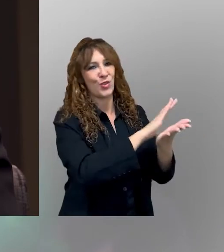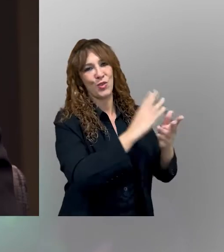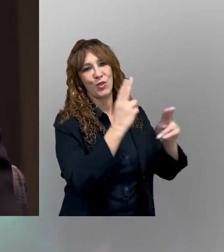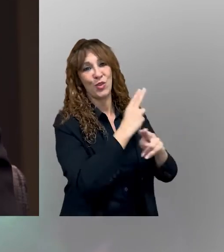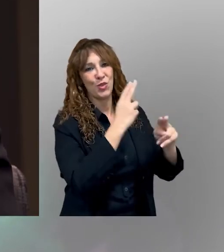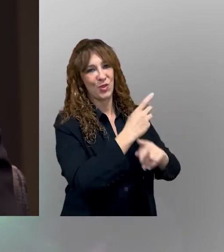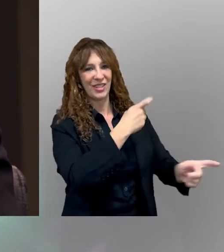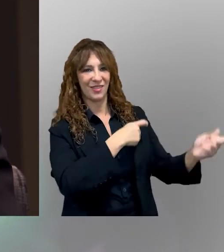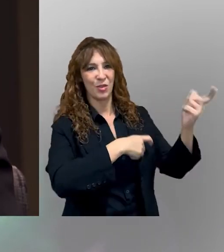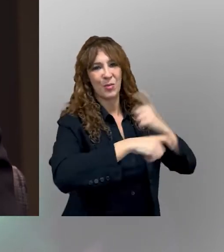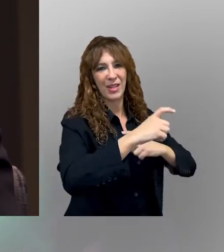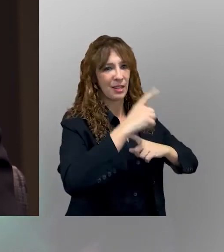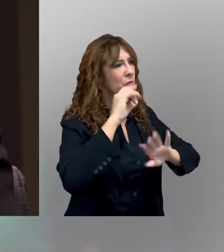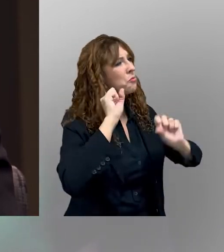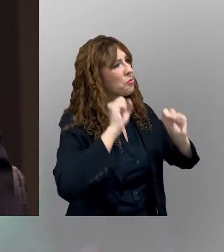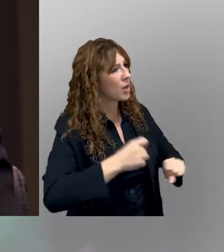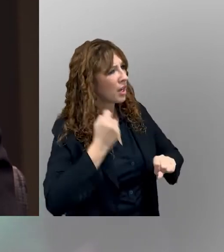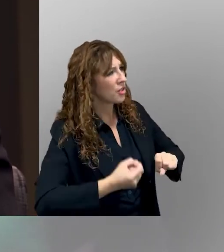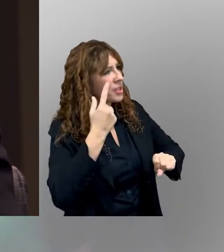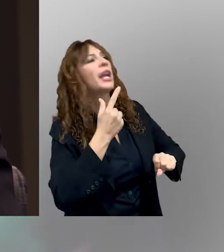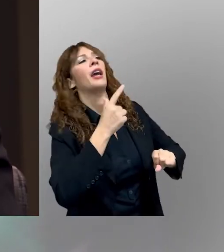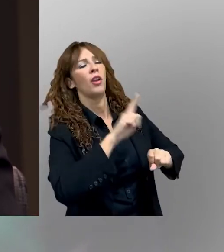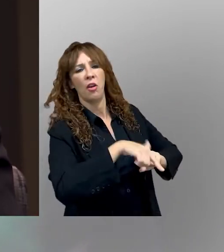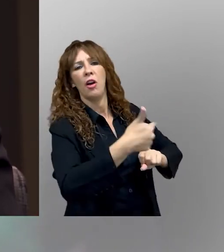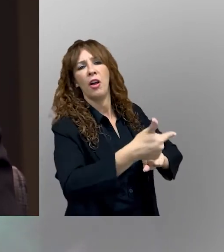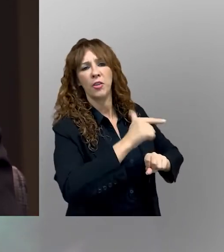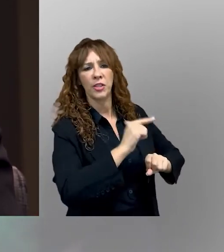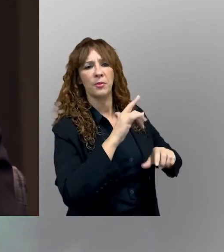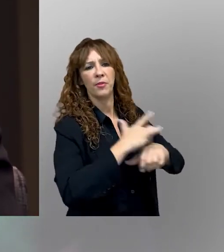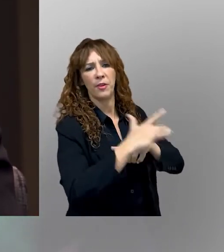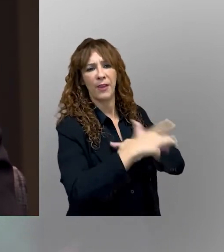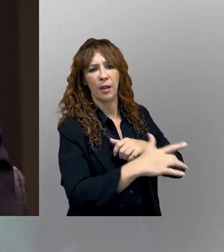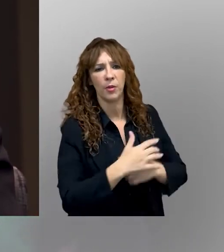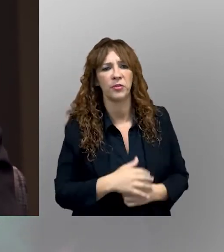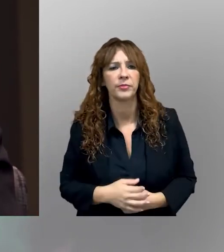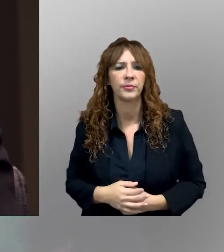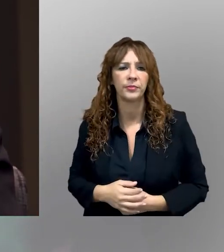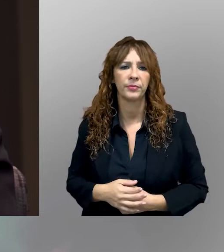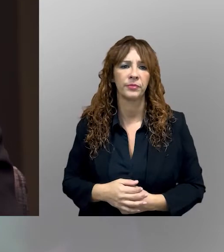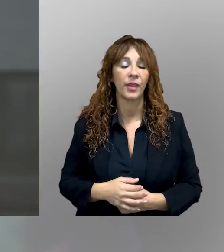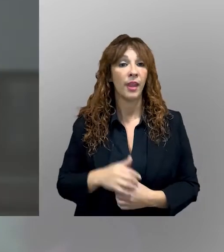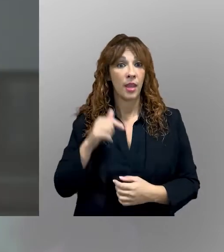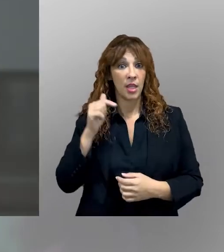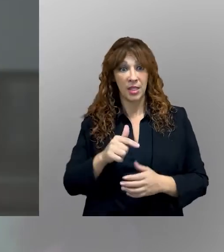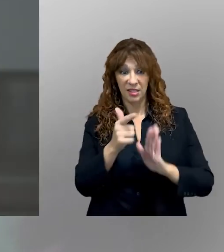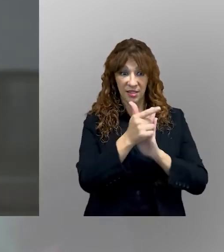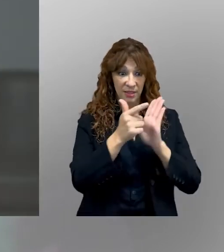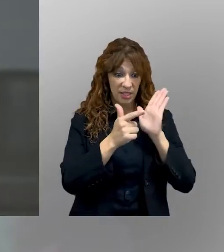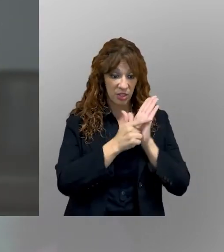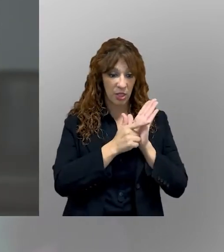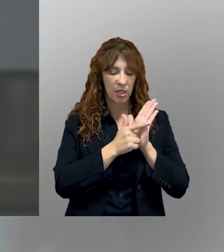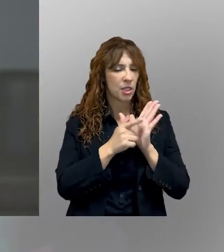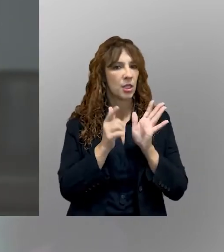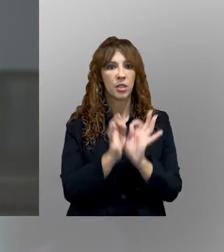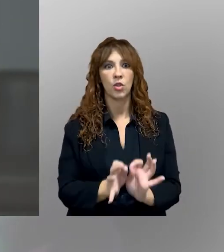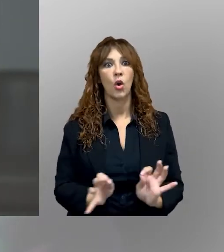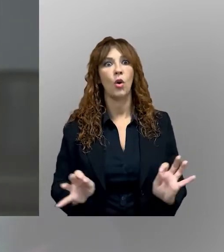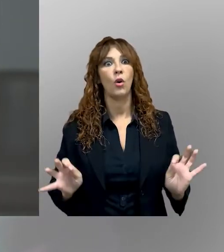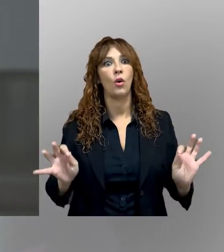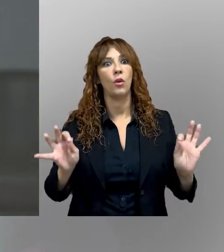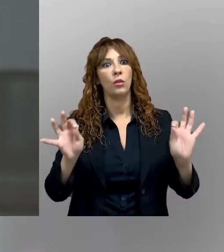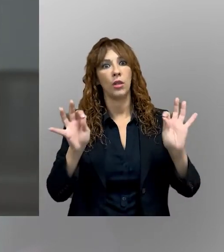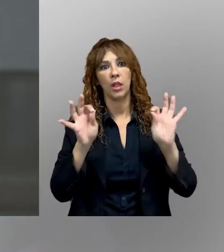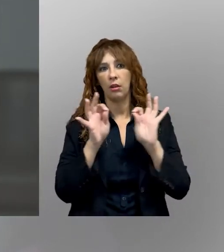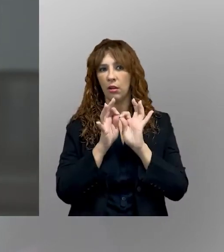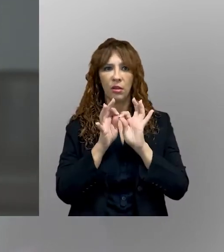schools that were using those so we could get a better understanding of what alternatives were available. This legislation is